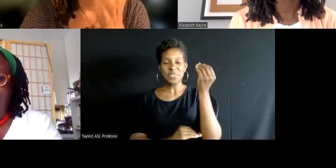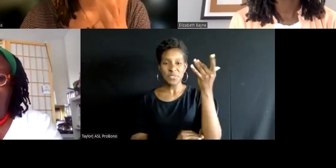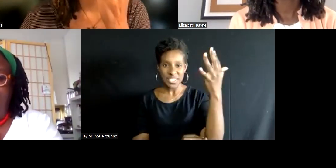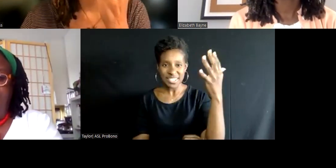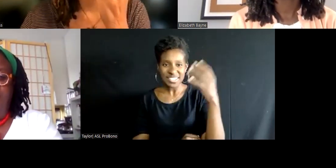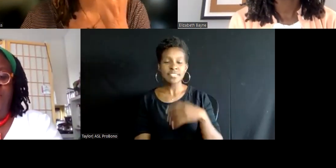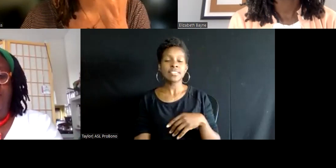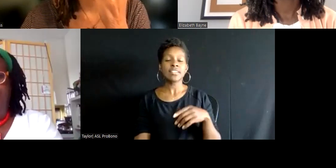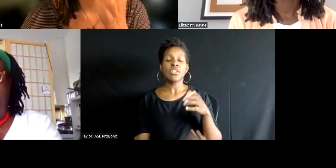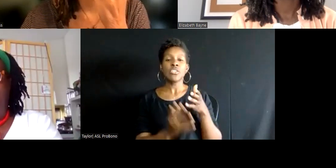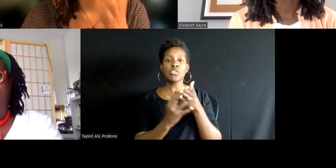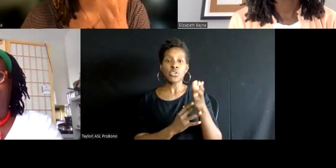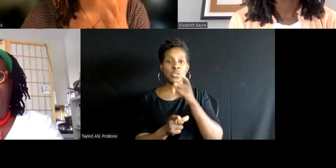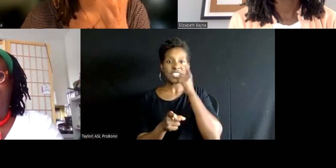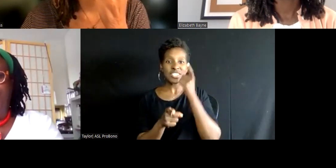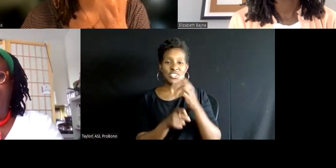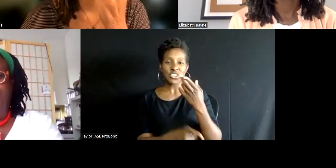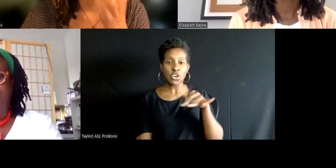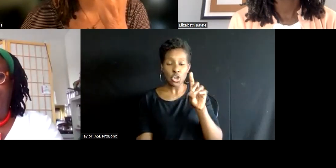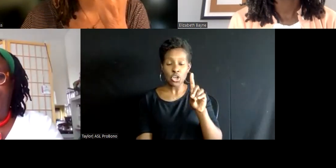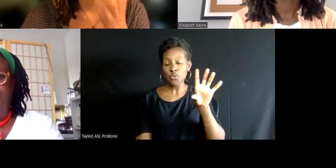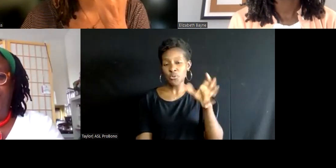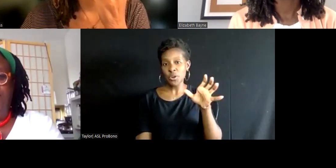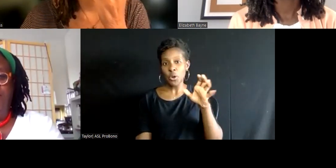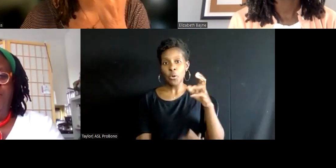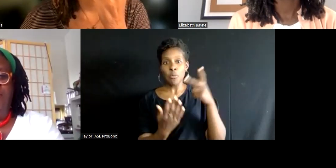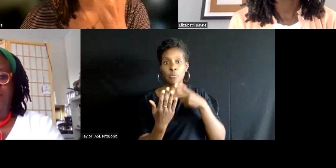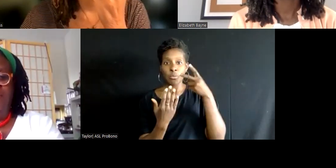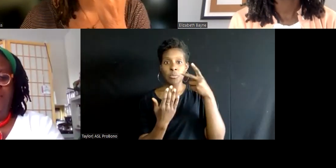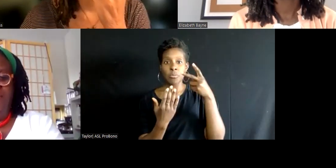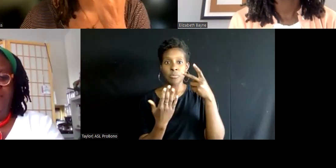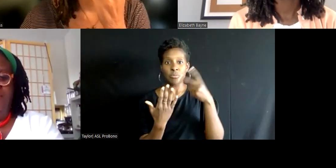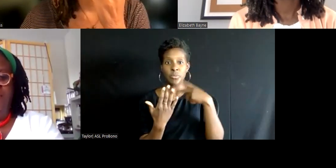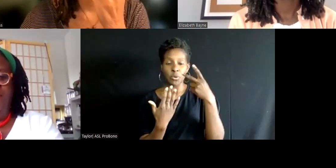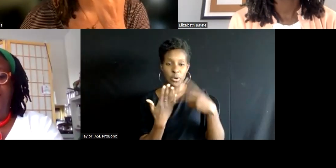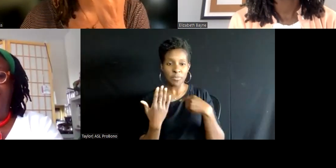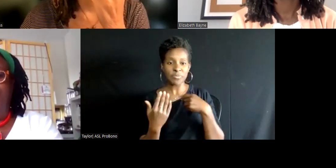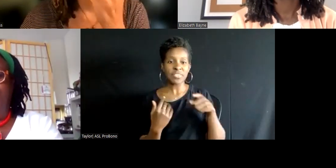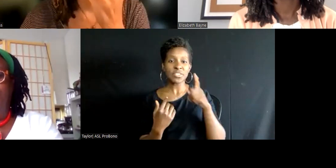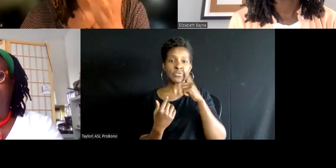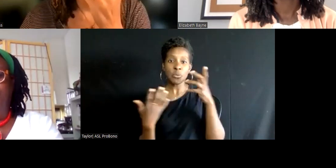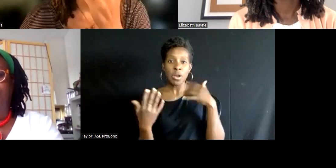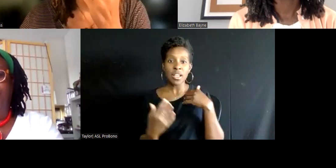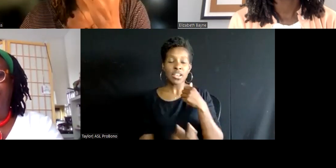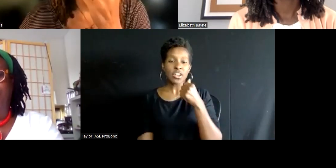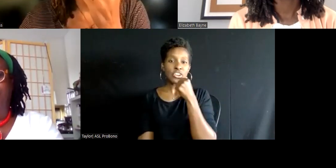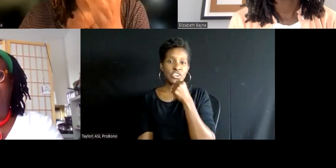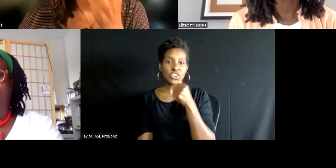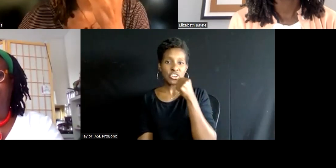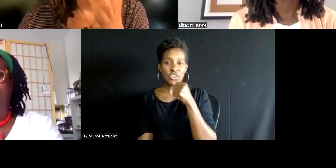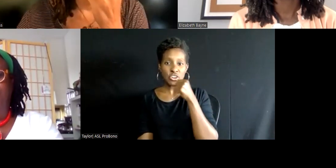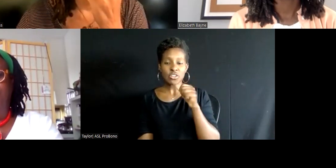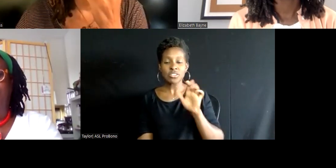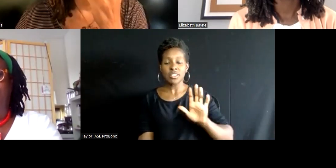radio program, a victory that encourages health for women and girls ground her through the struggle for